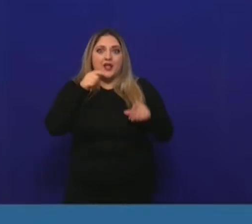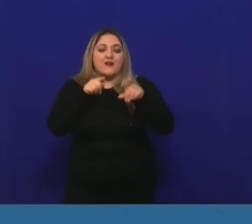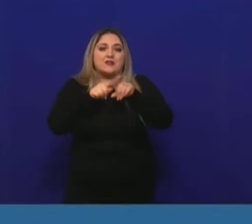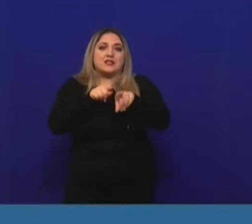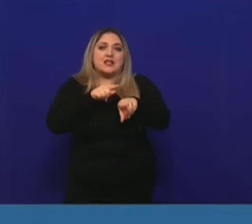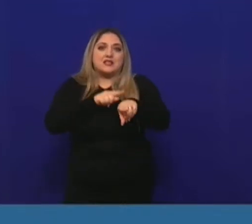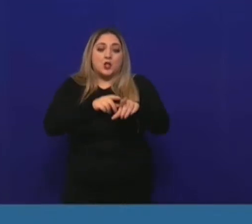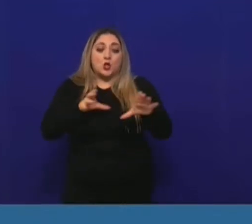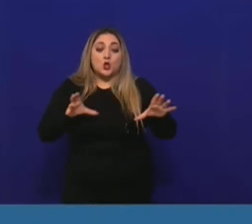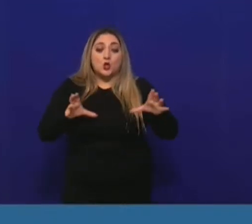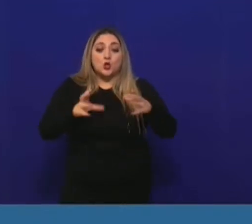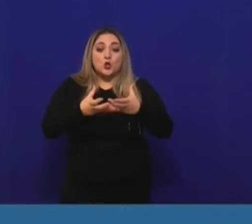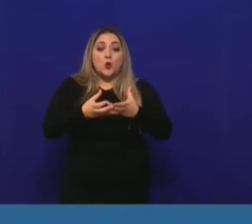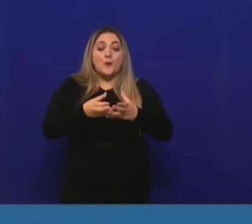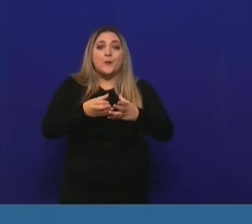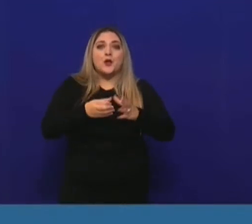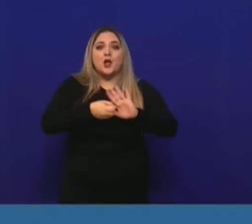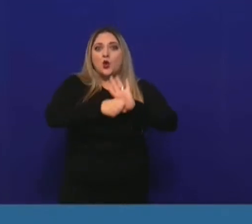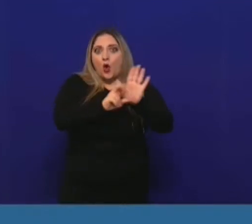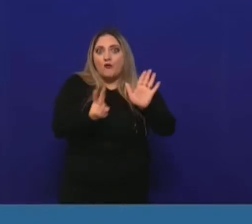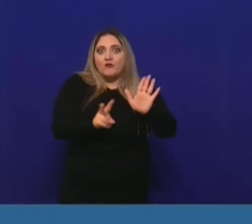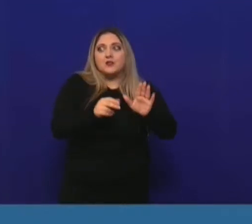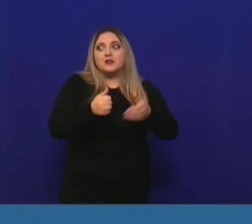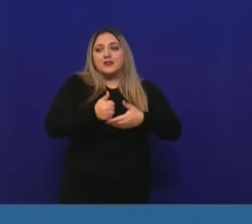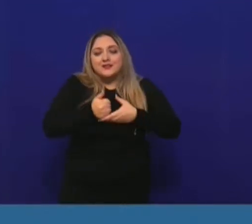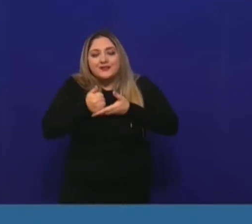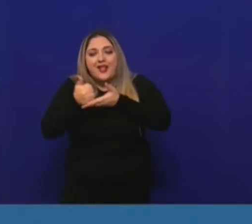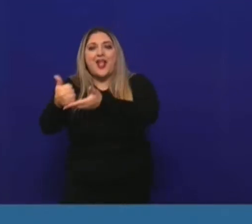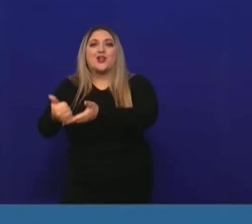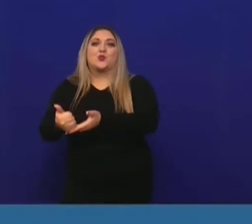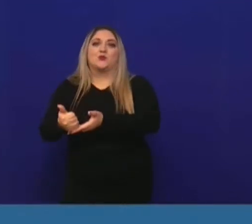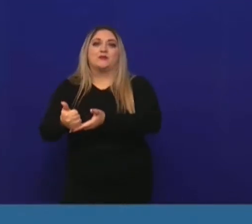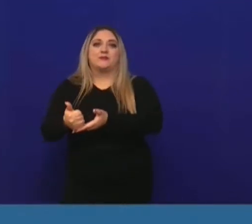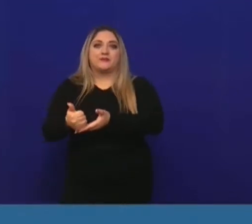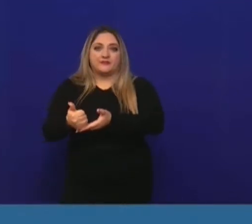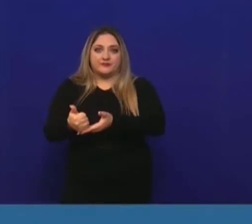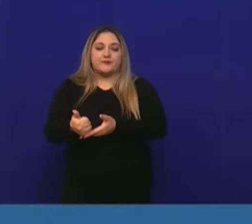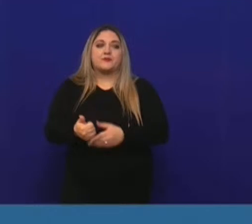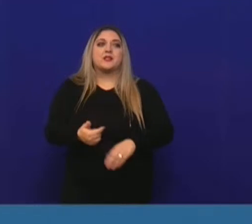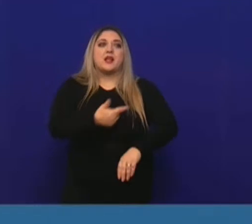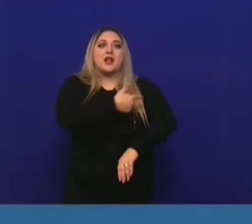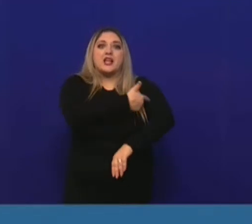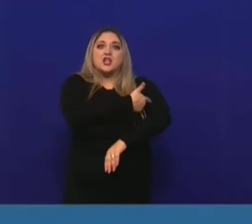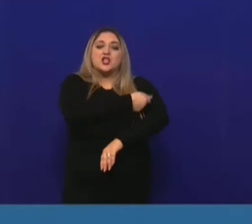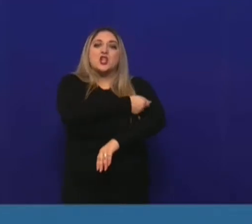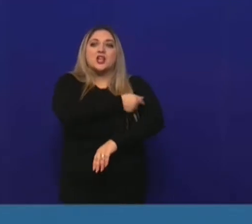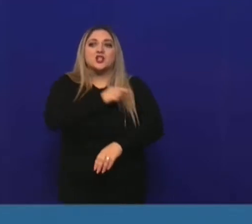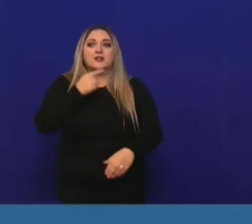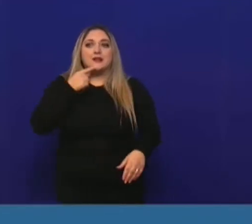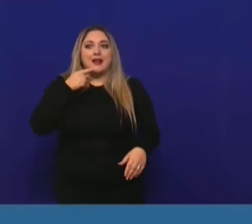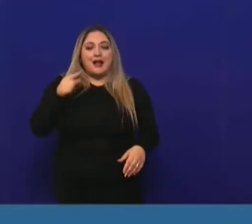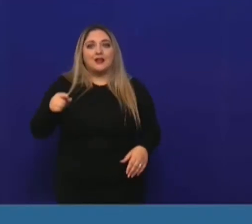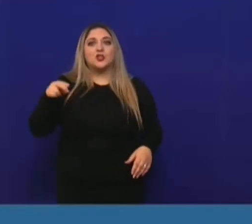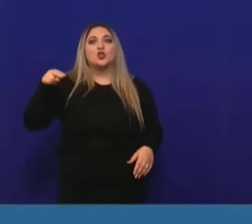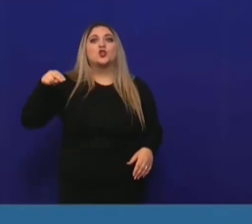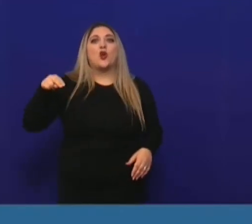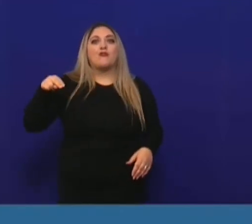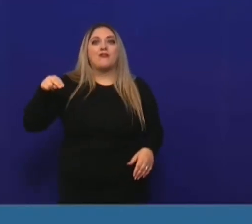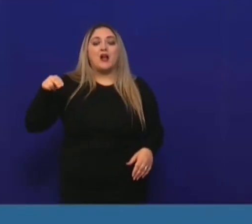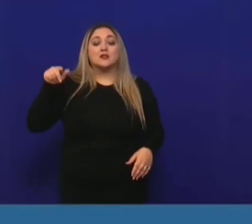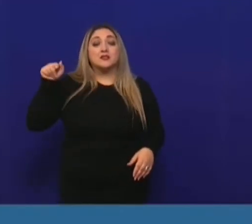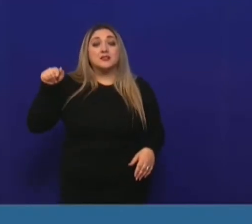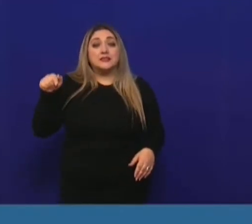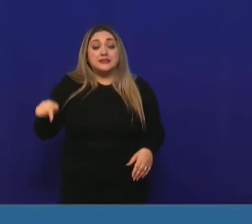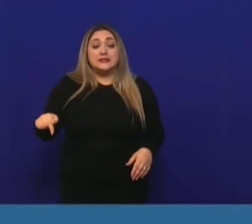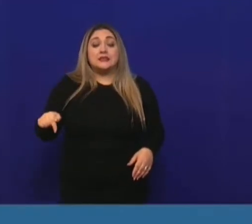kulħadd jingħaqad flimkien biex jgħin lil xulxin. Fuq il-vaccines Novavax li għaddejja wkoll din ukoll